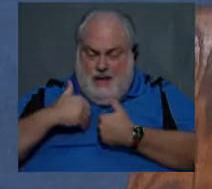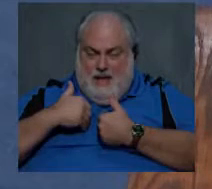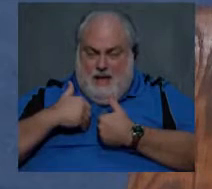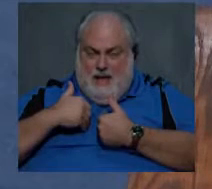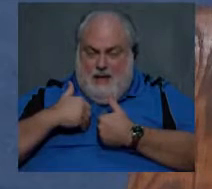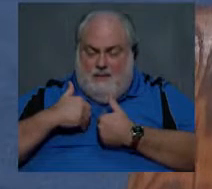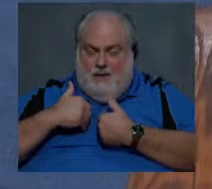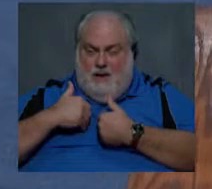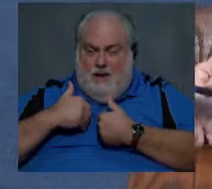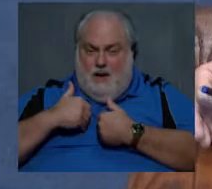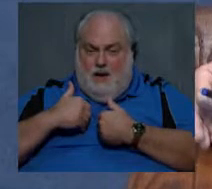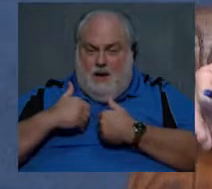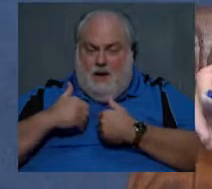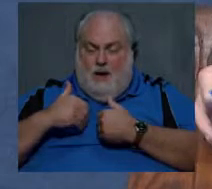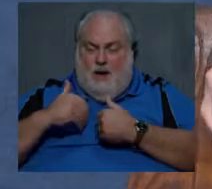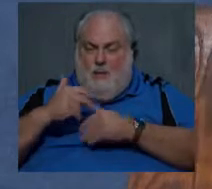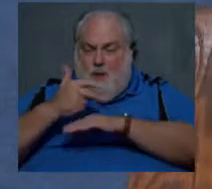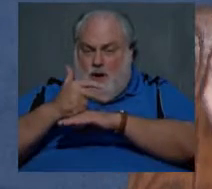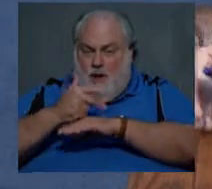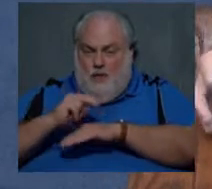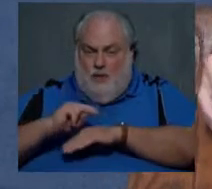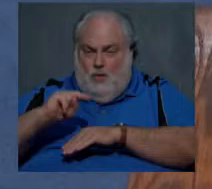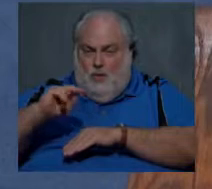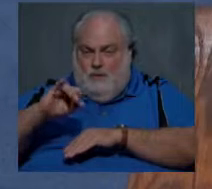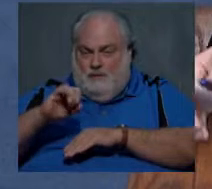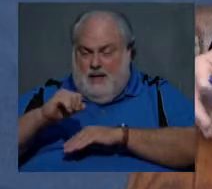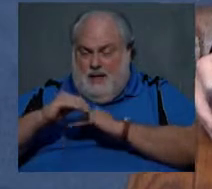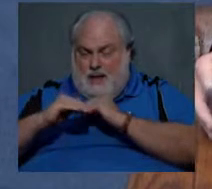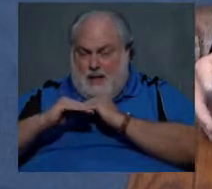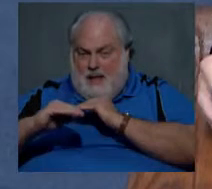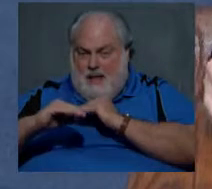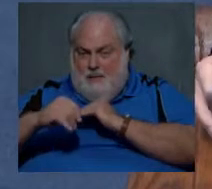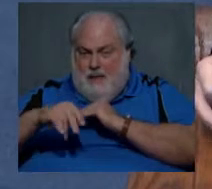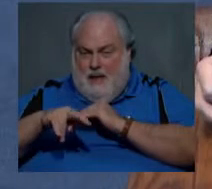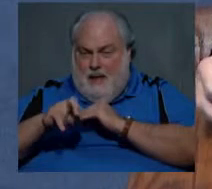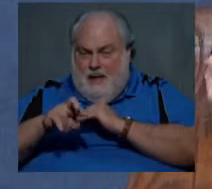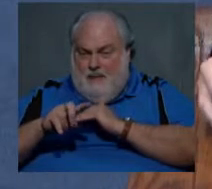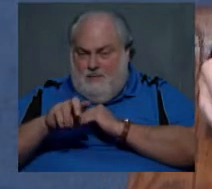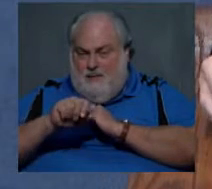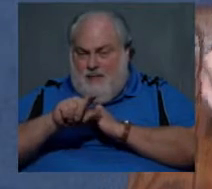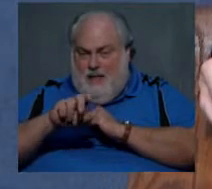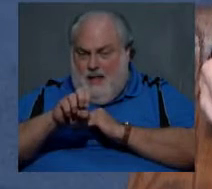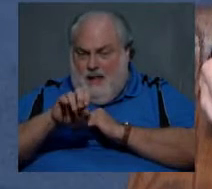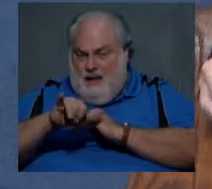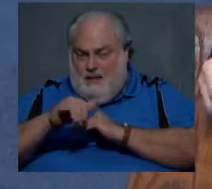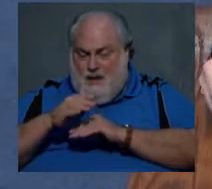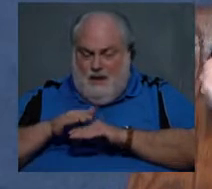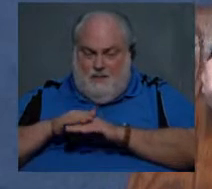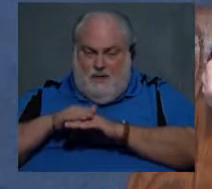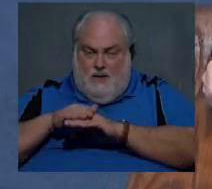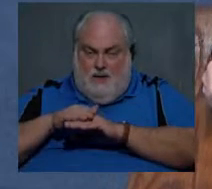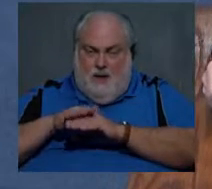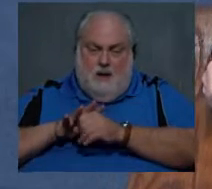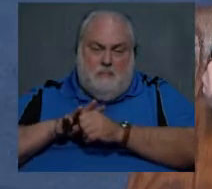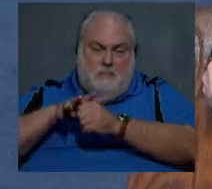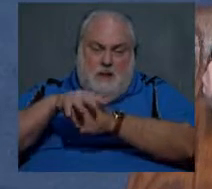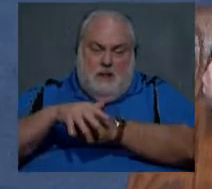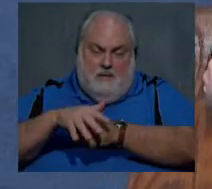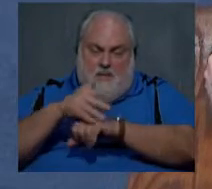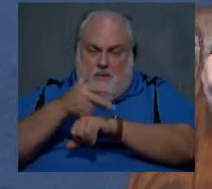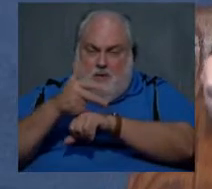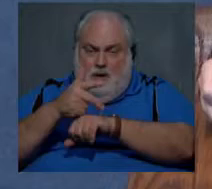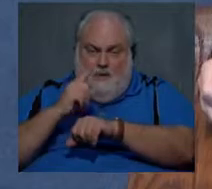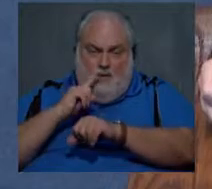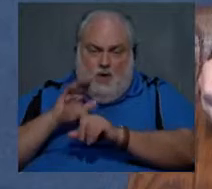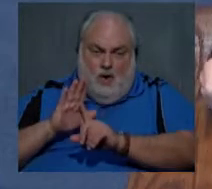parking on the north side. She has completed that and paved the alley portion to provide more than code required parking for her